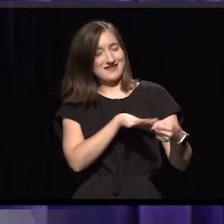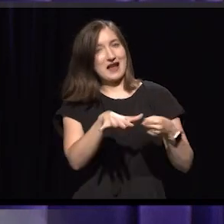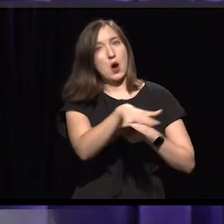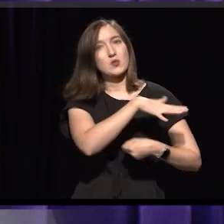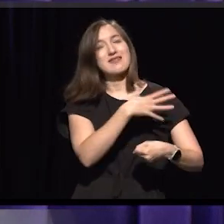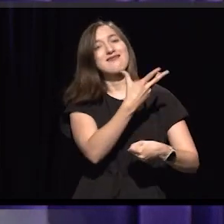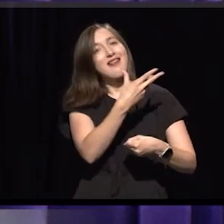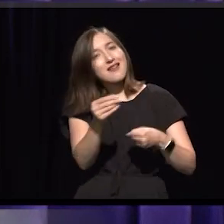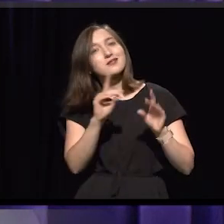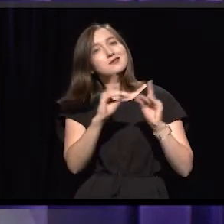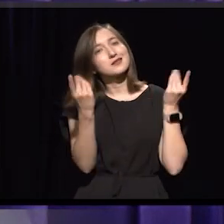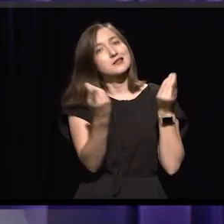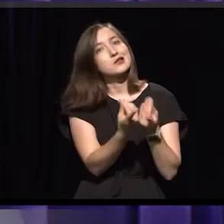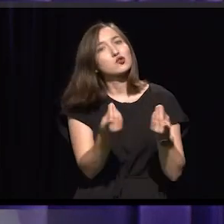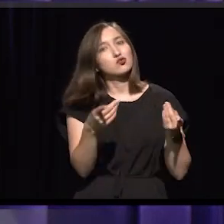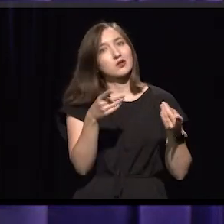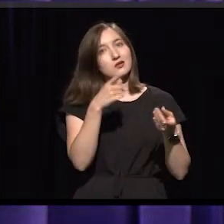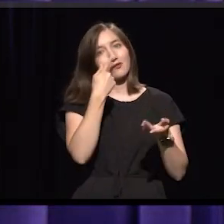and